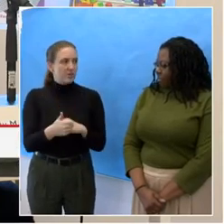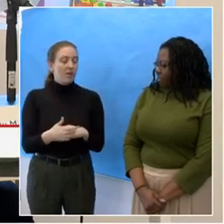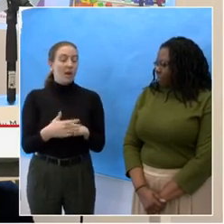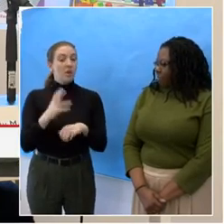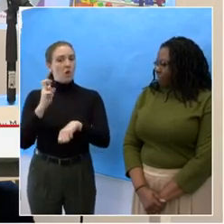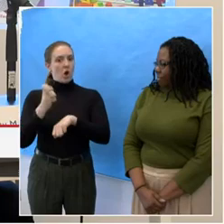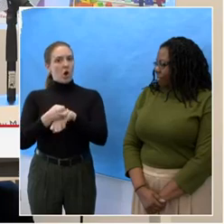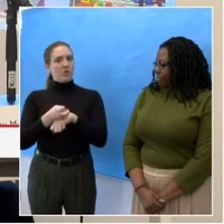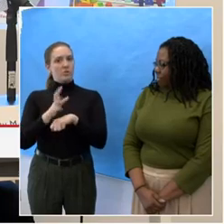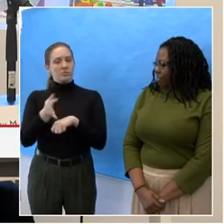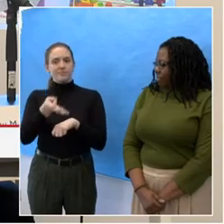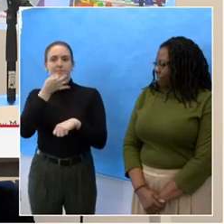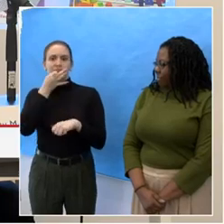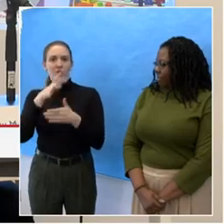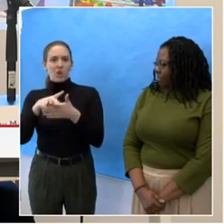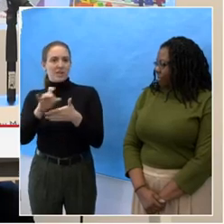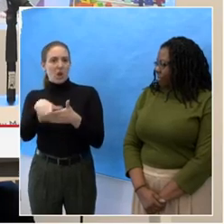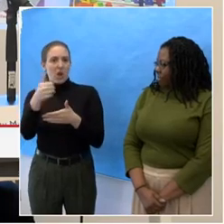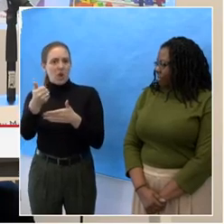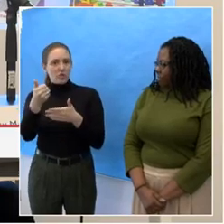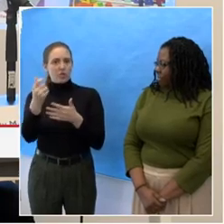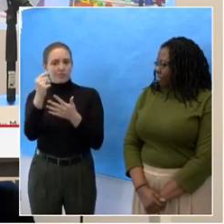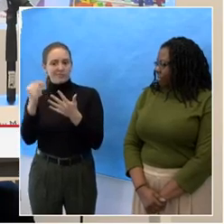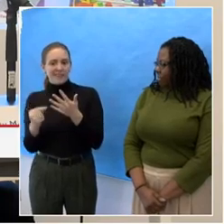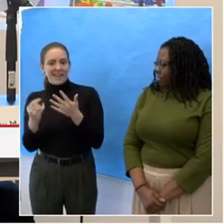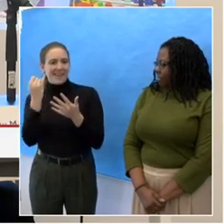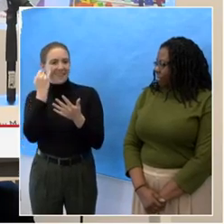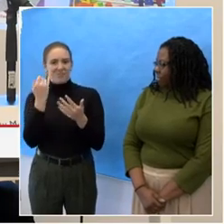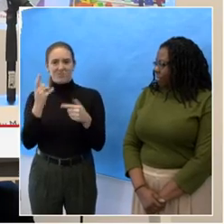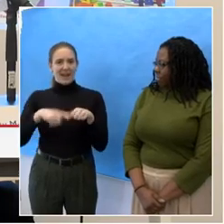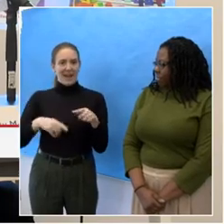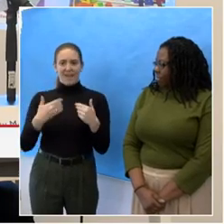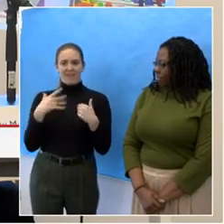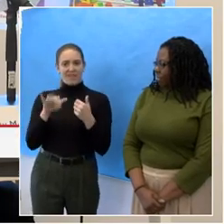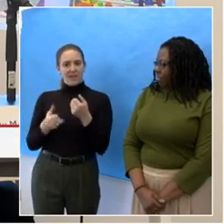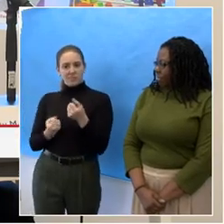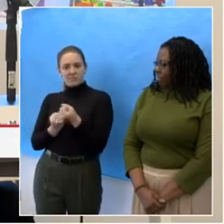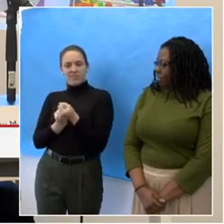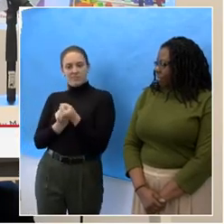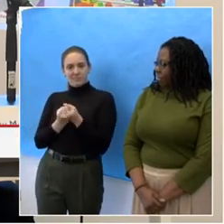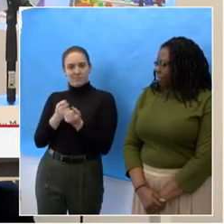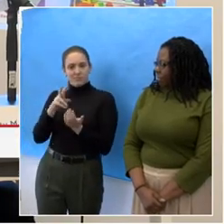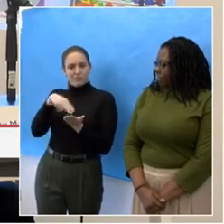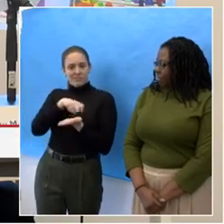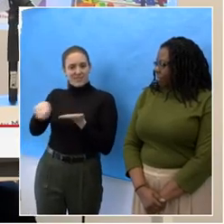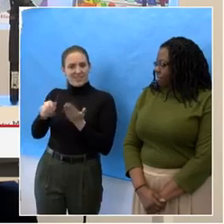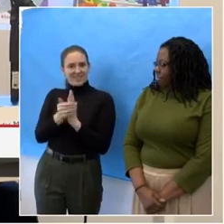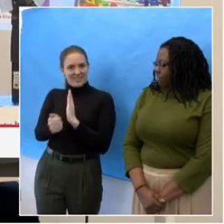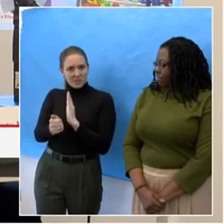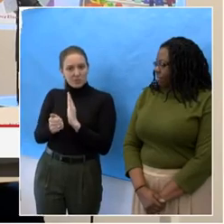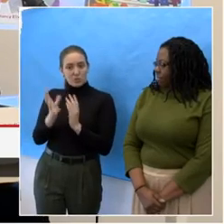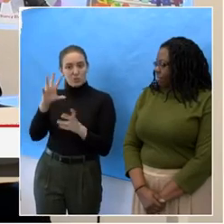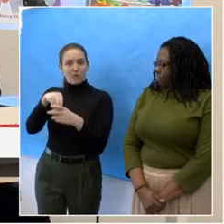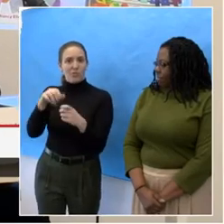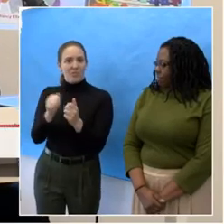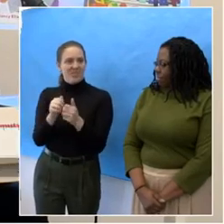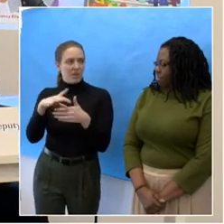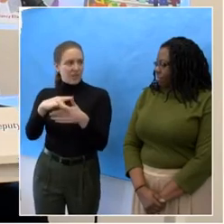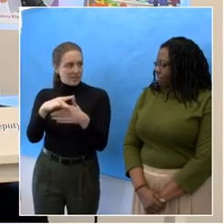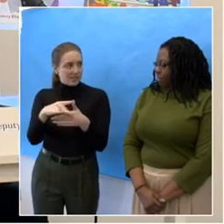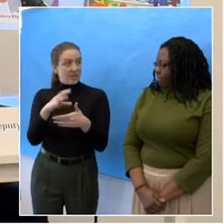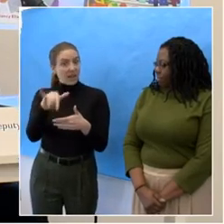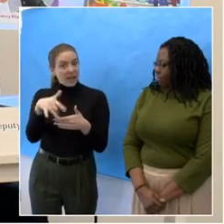other areas if you don't have the basic literacy skills necessary to engage with that content. And that is both inside and outside